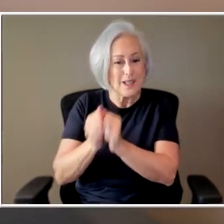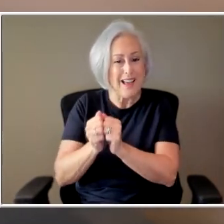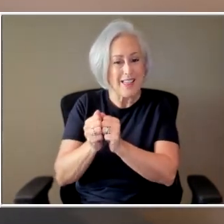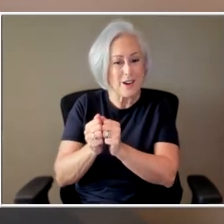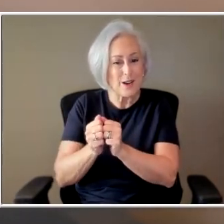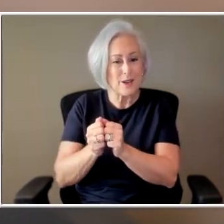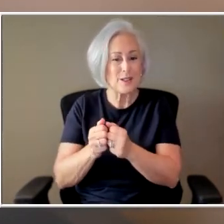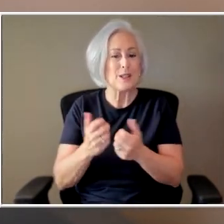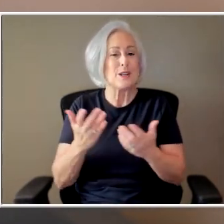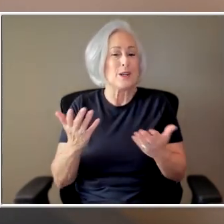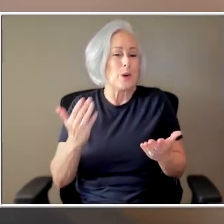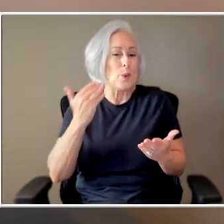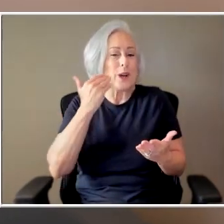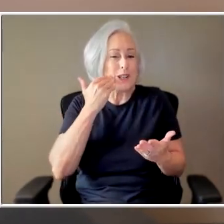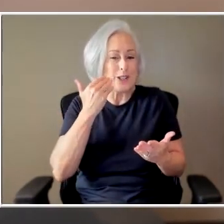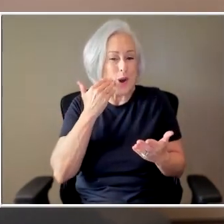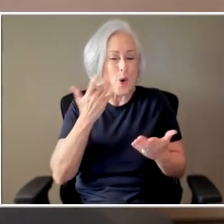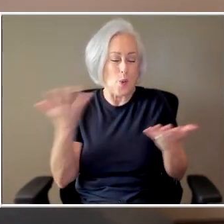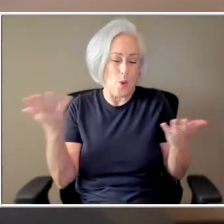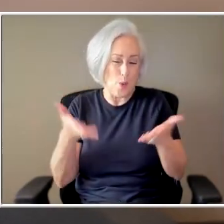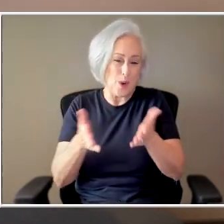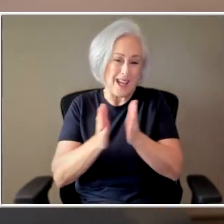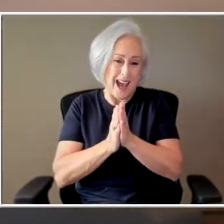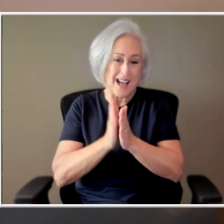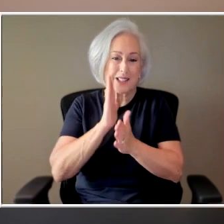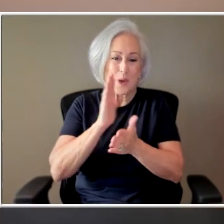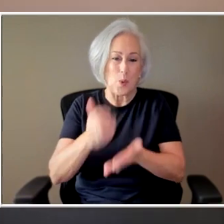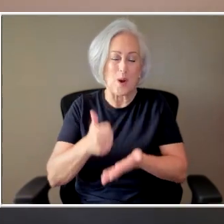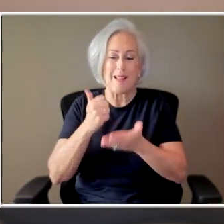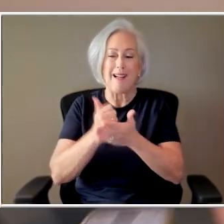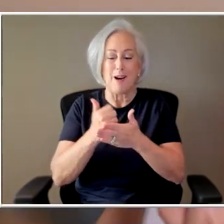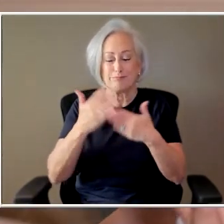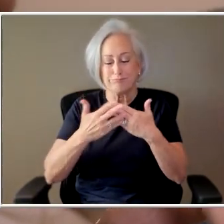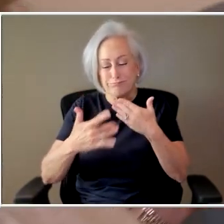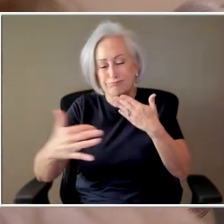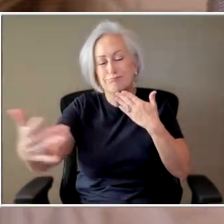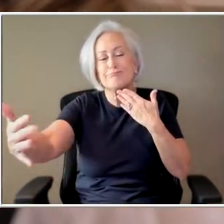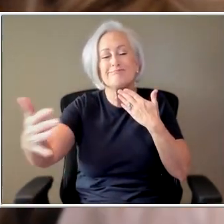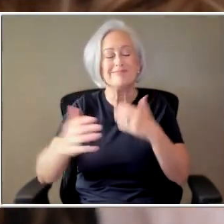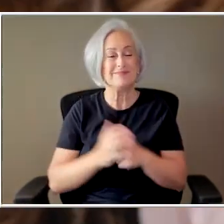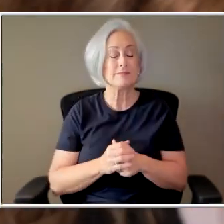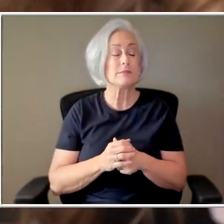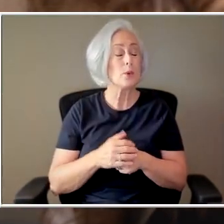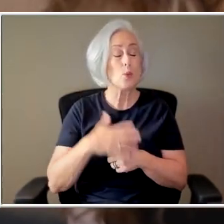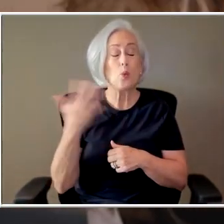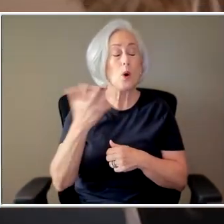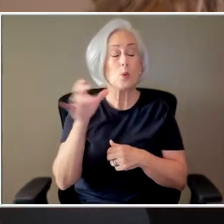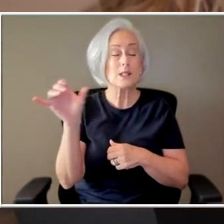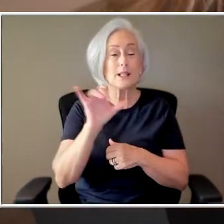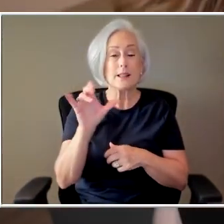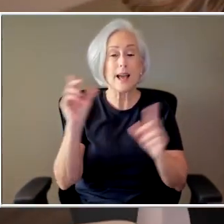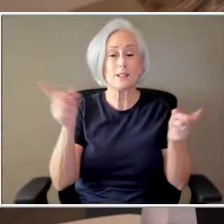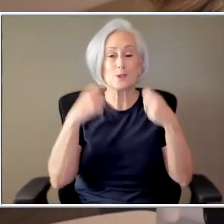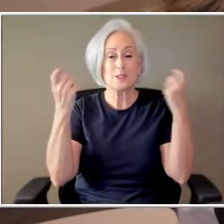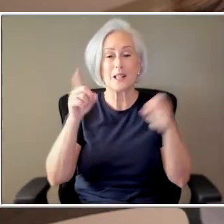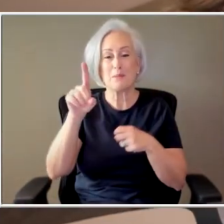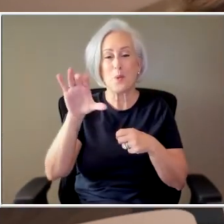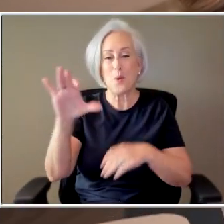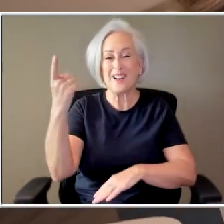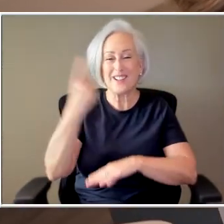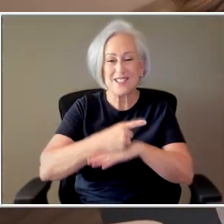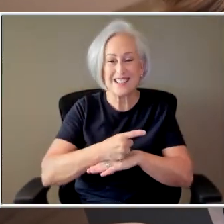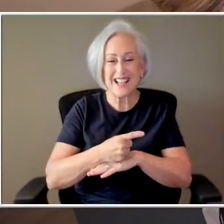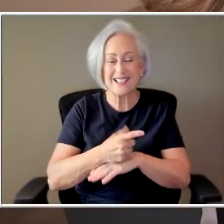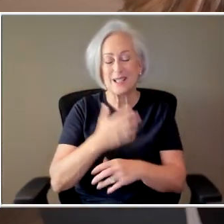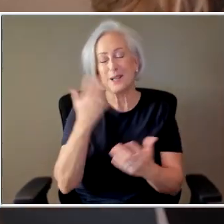that what we're asking them to do is going to help them in the long run. What was it like to celebrate 100 days? It was